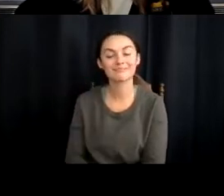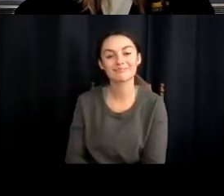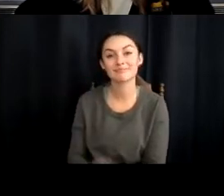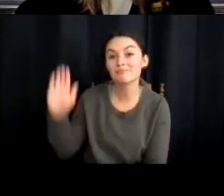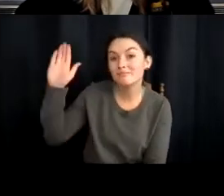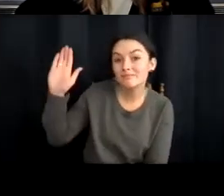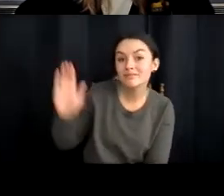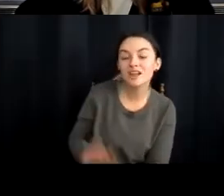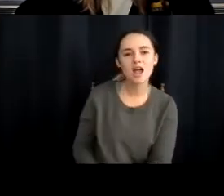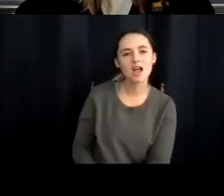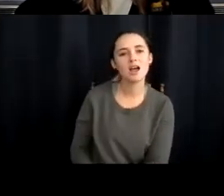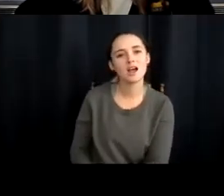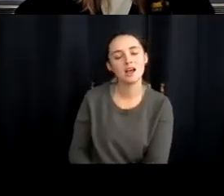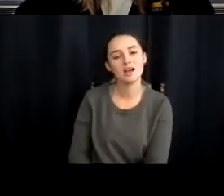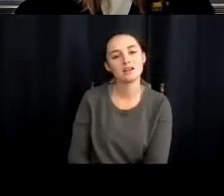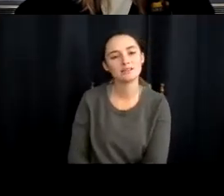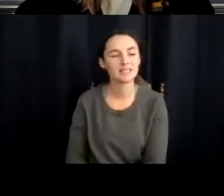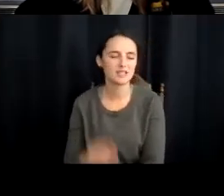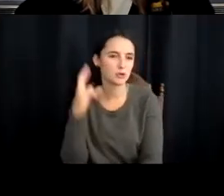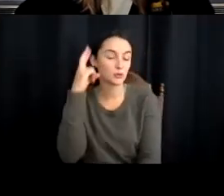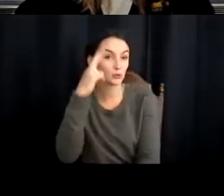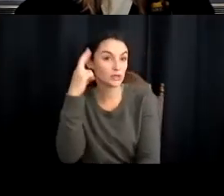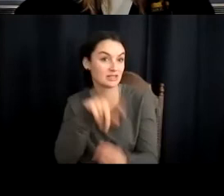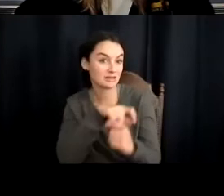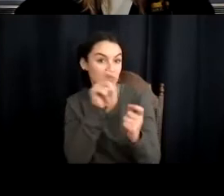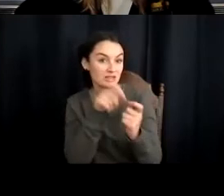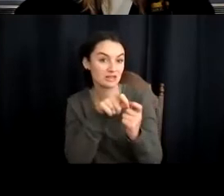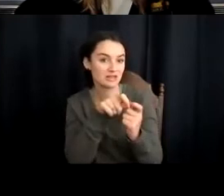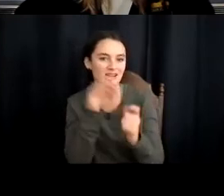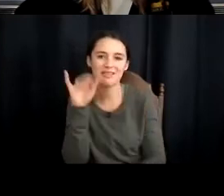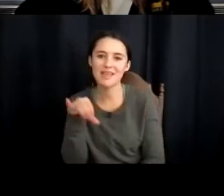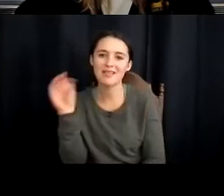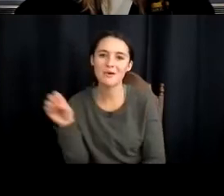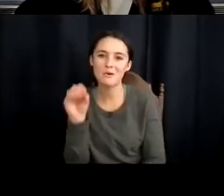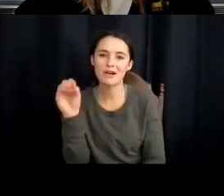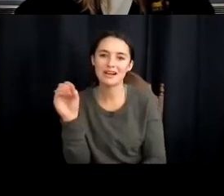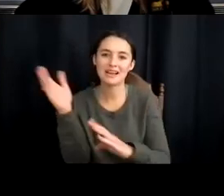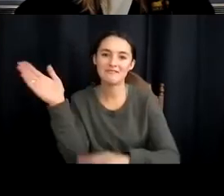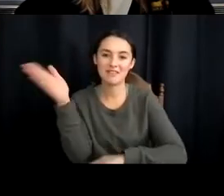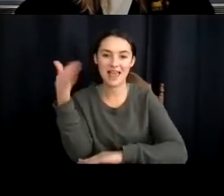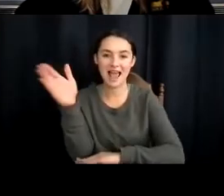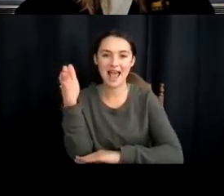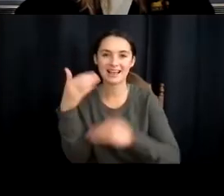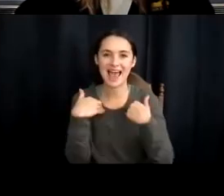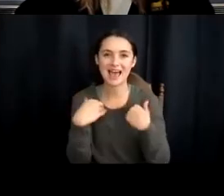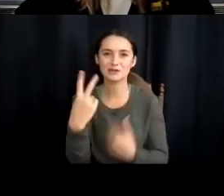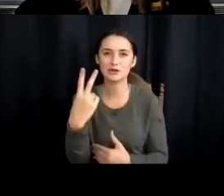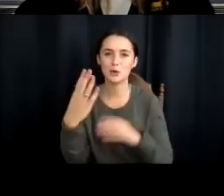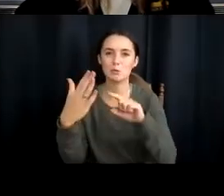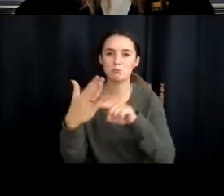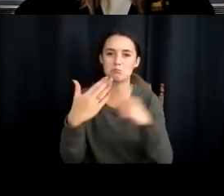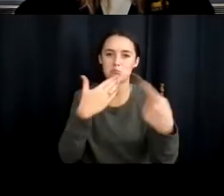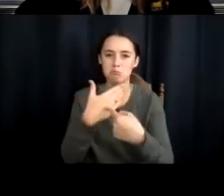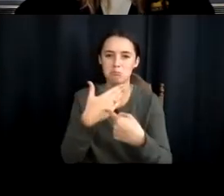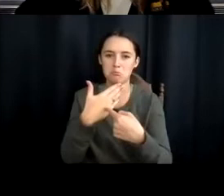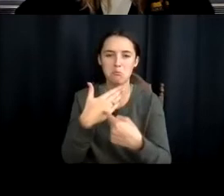Is there any reason in particular that the Oregon flag is two-sided? That's a great question. I don't know why